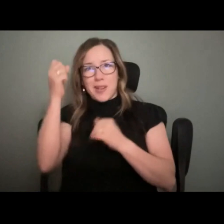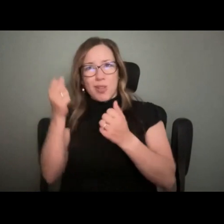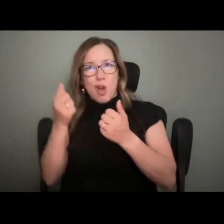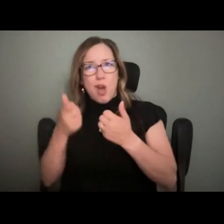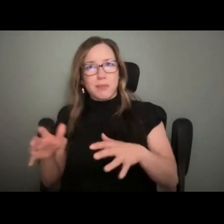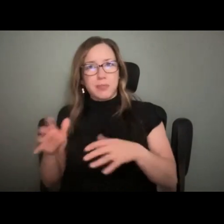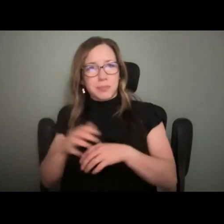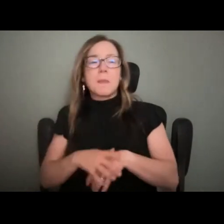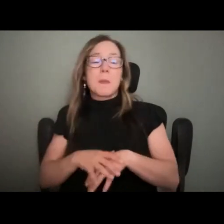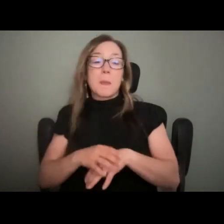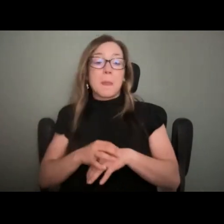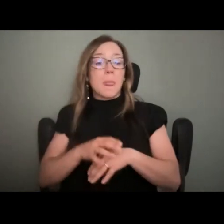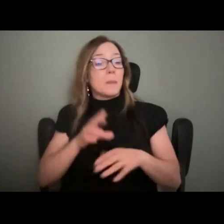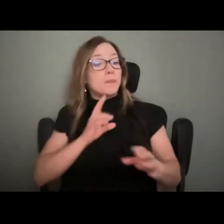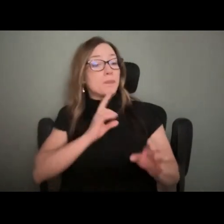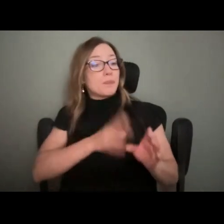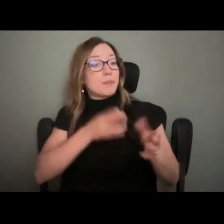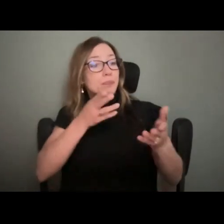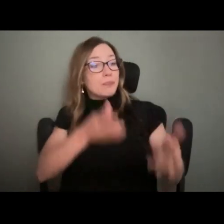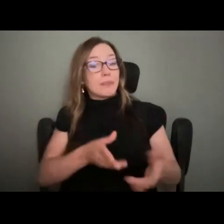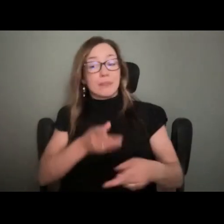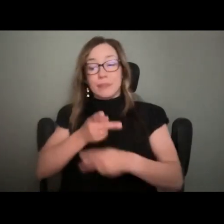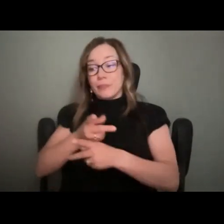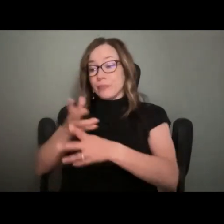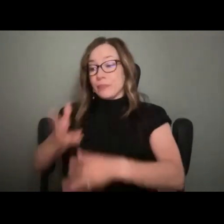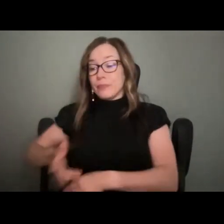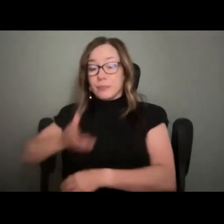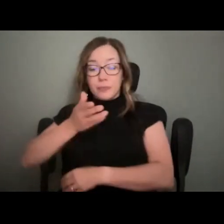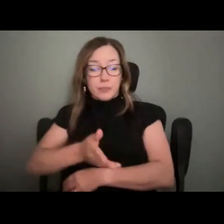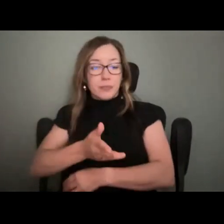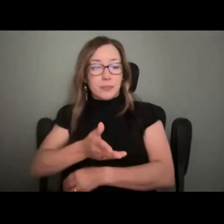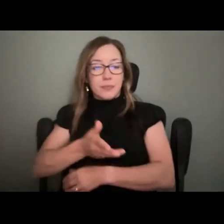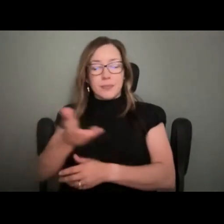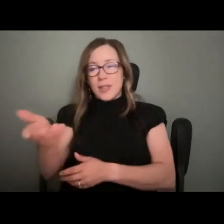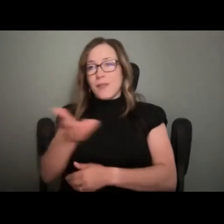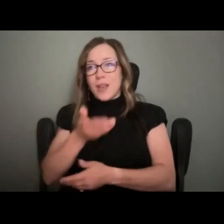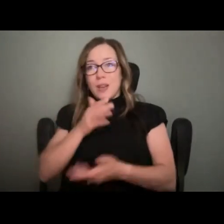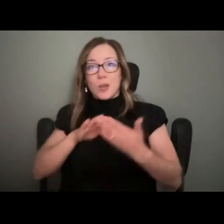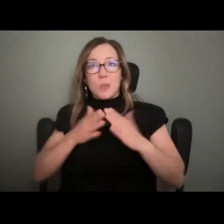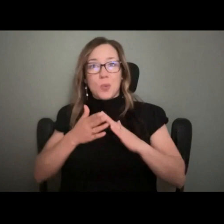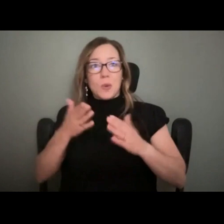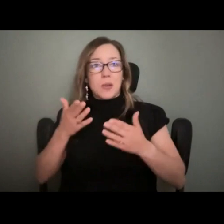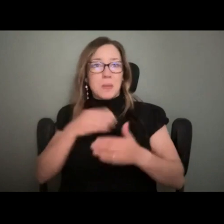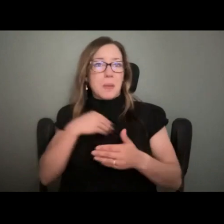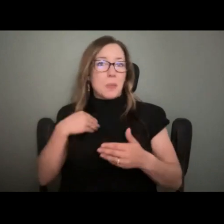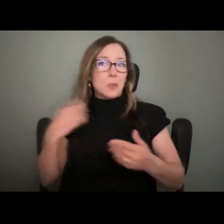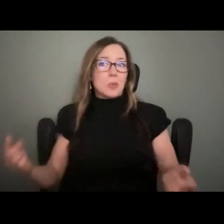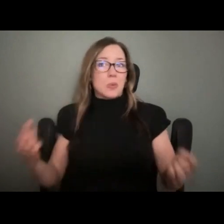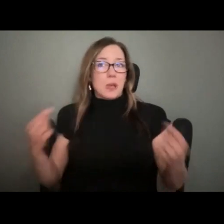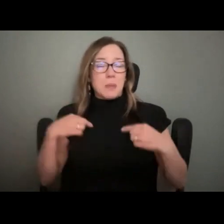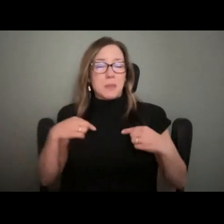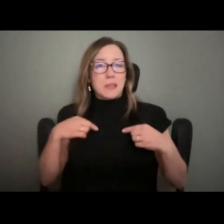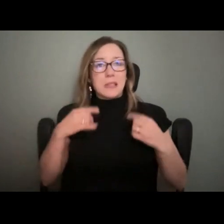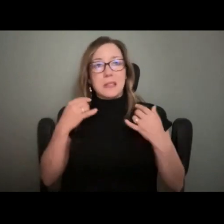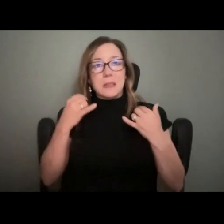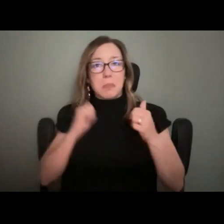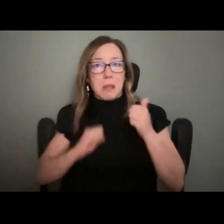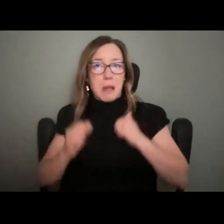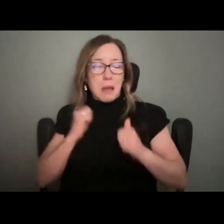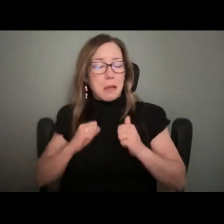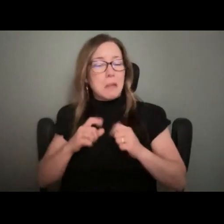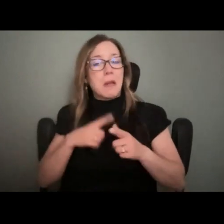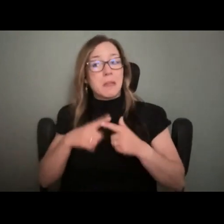the participants were there, the caregivers were there, and we invited community members as well to come to this play and then engage in a